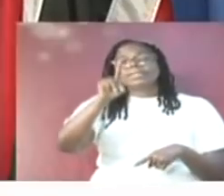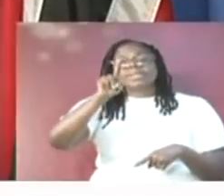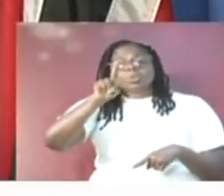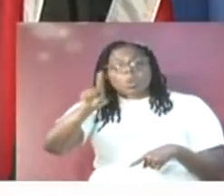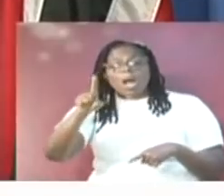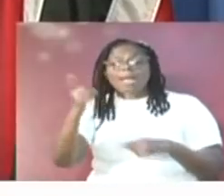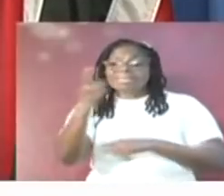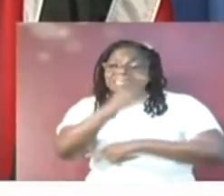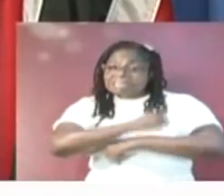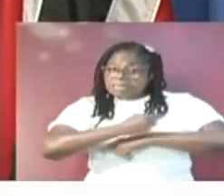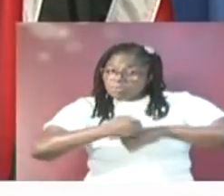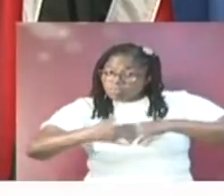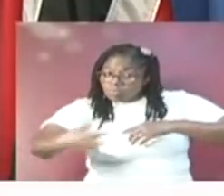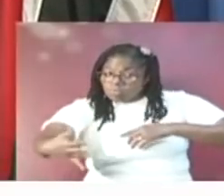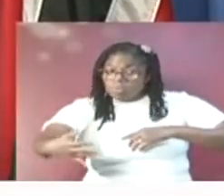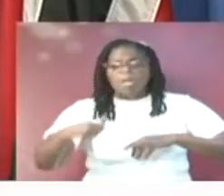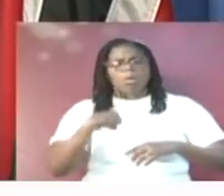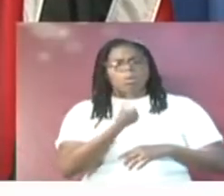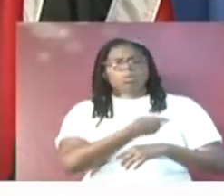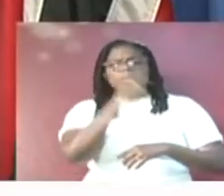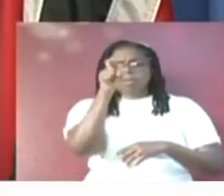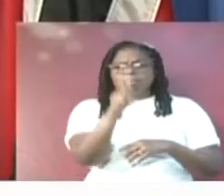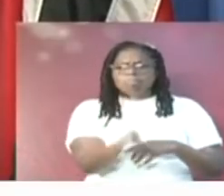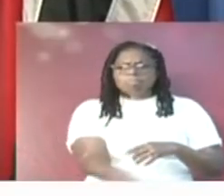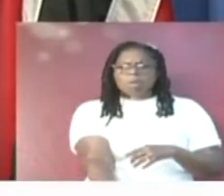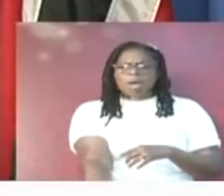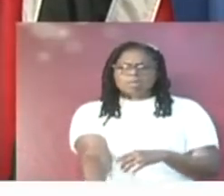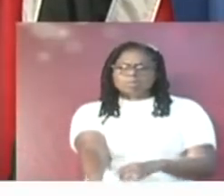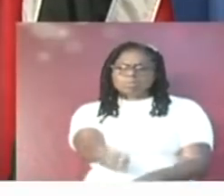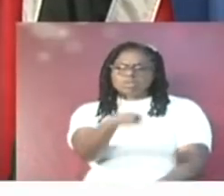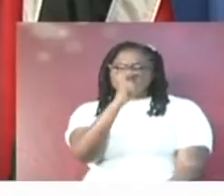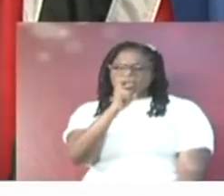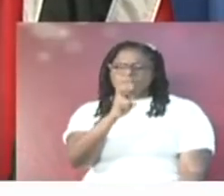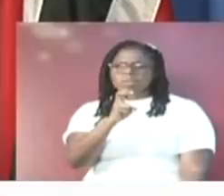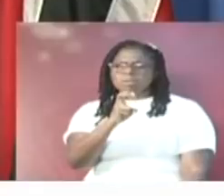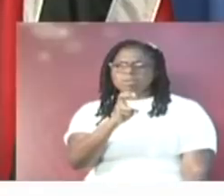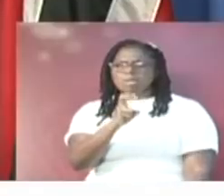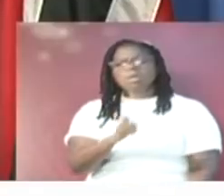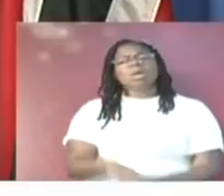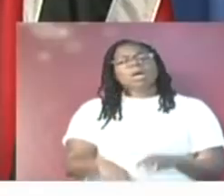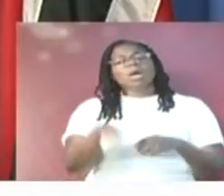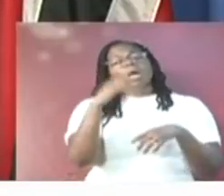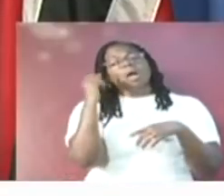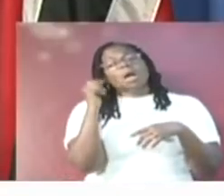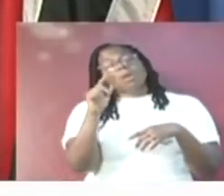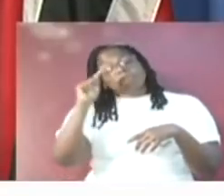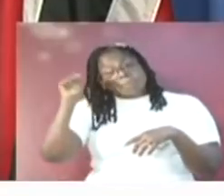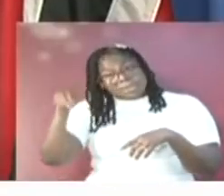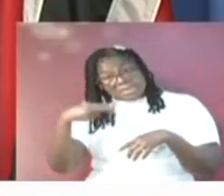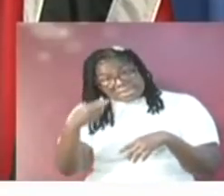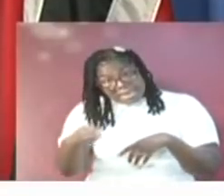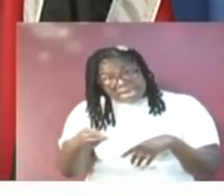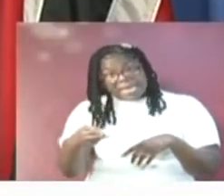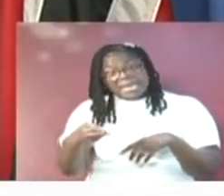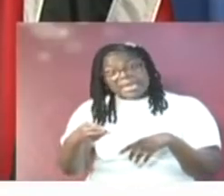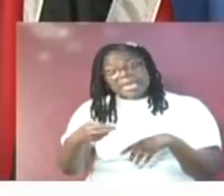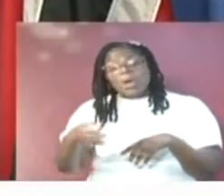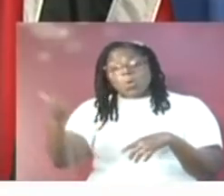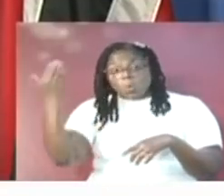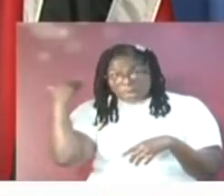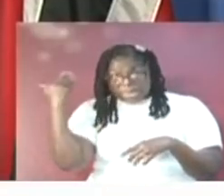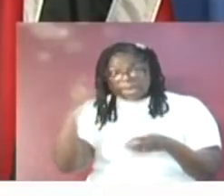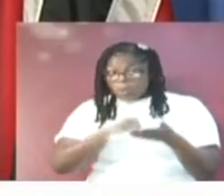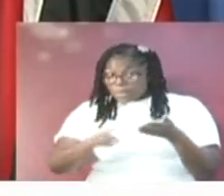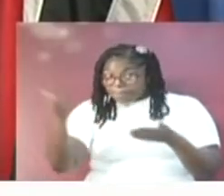Firm action, just take action in some quarters. Next 21 days from last Thursday to